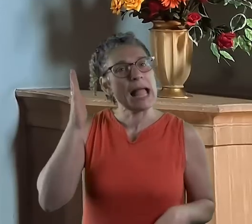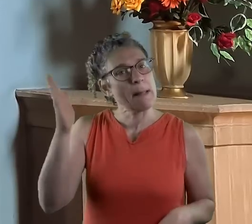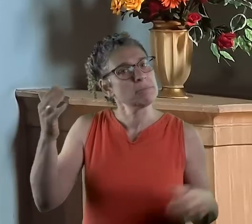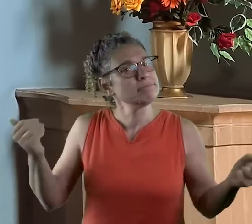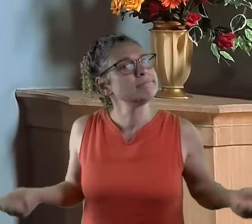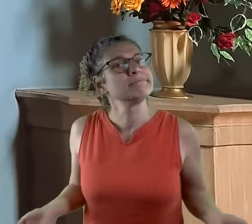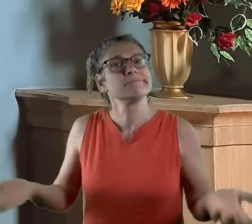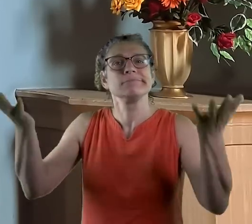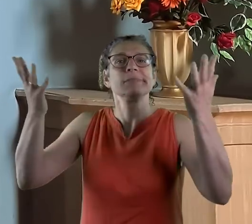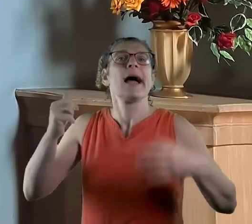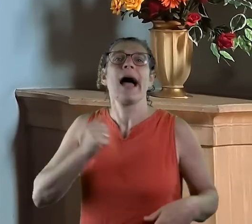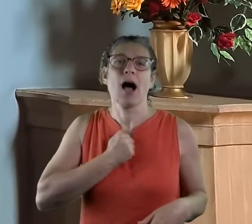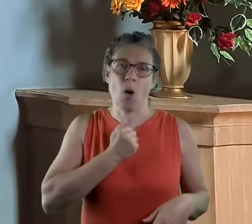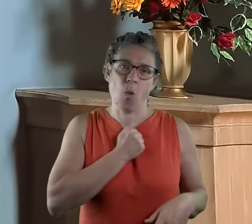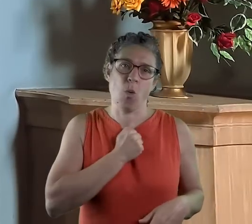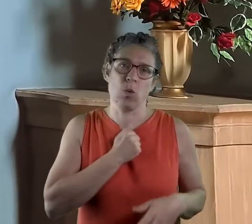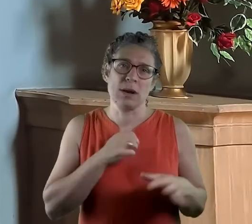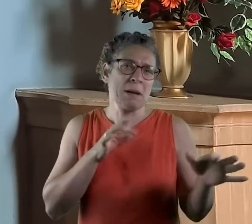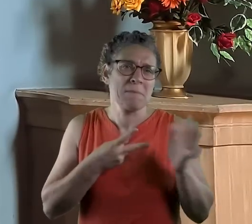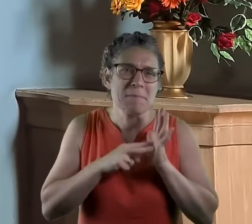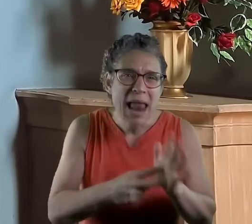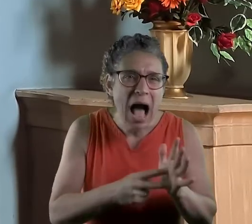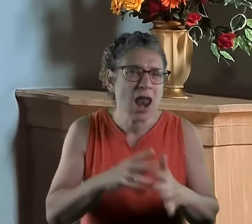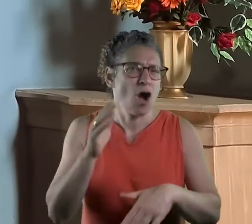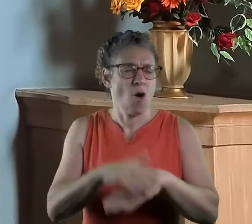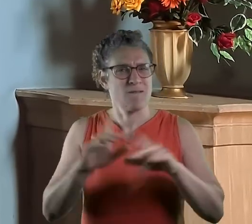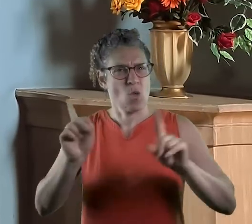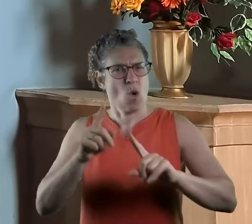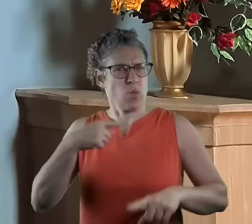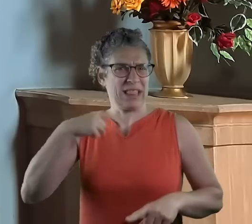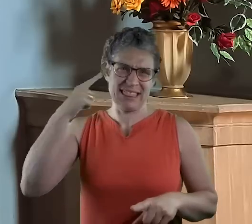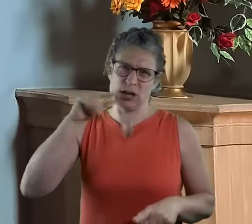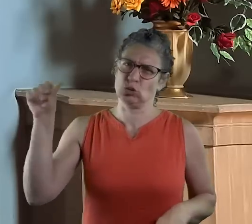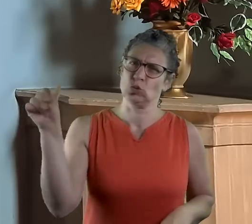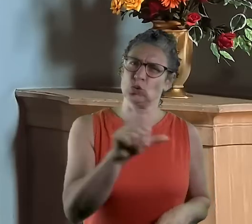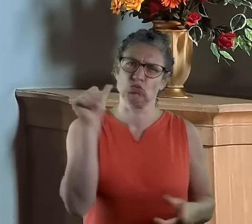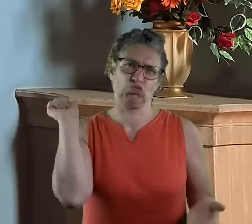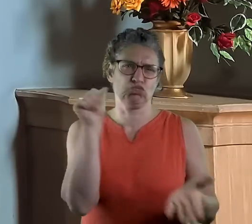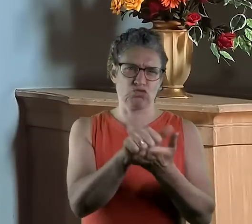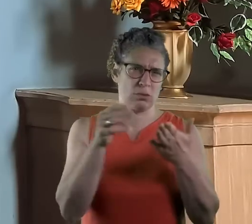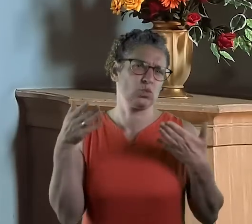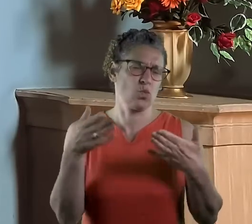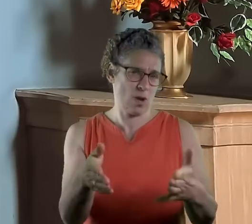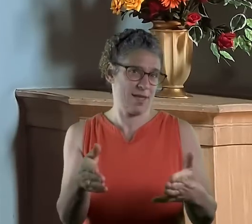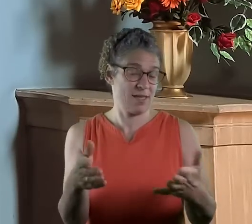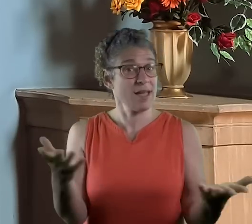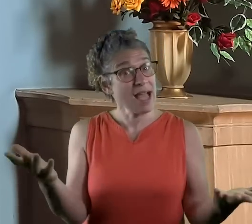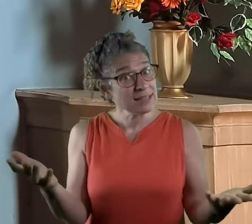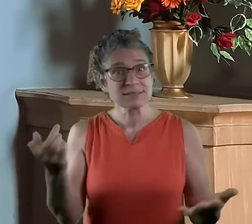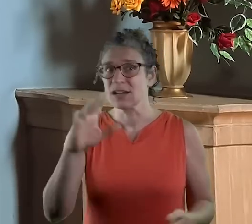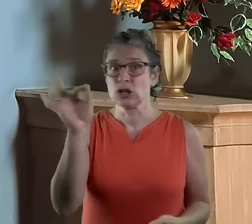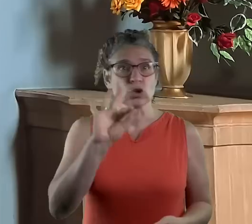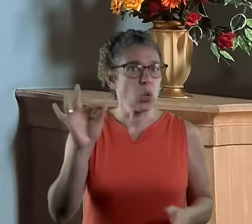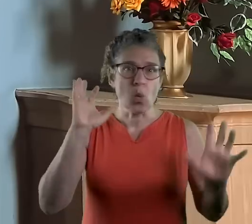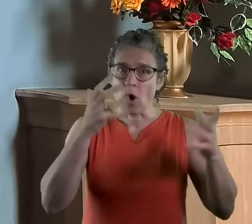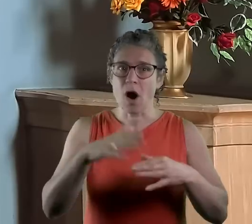him, surrendering our own designs or plans on the way we think things should be, and